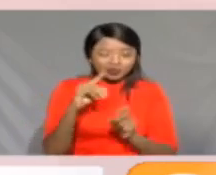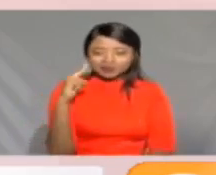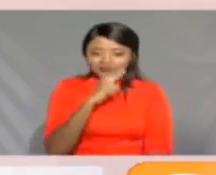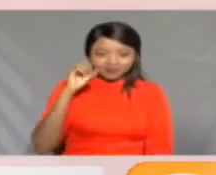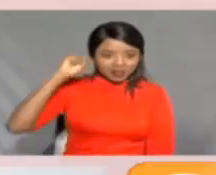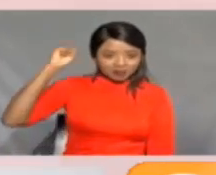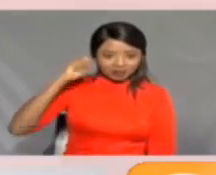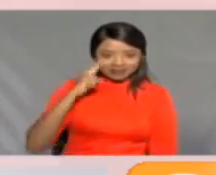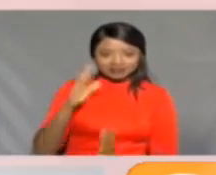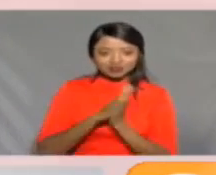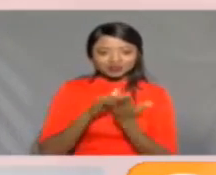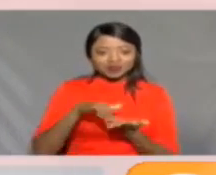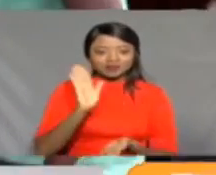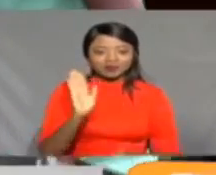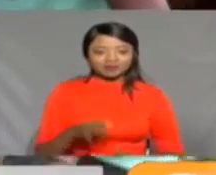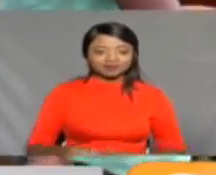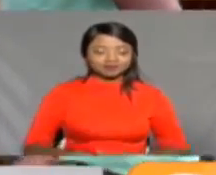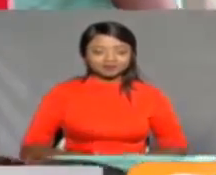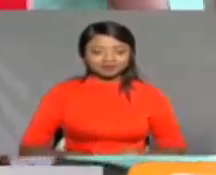Ogina with the details.